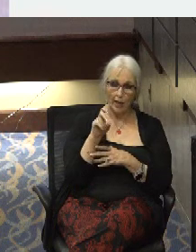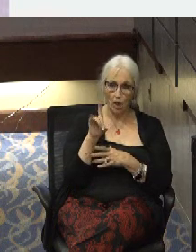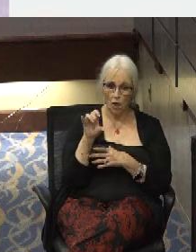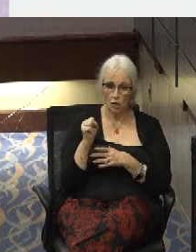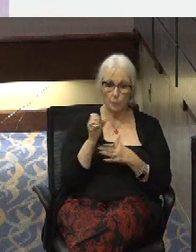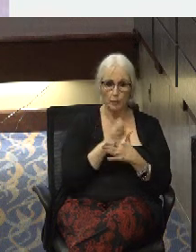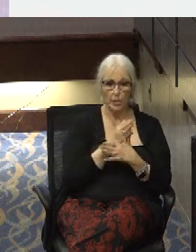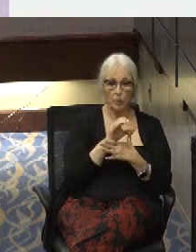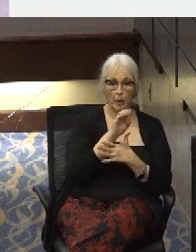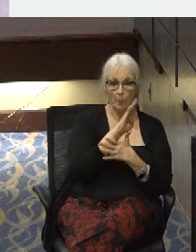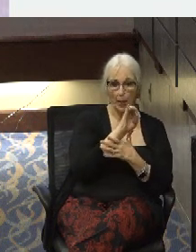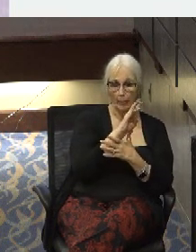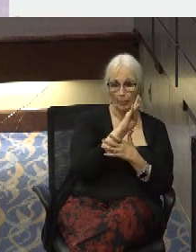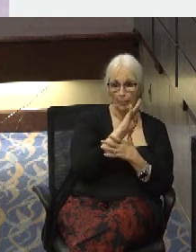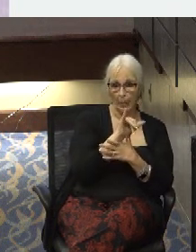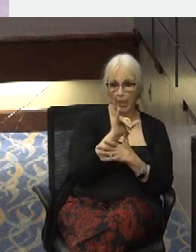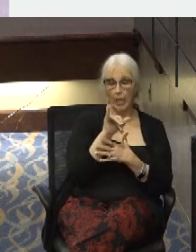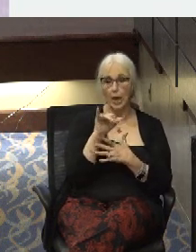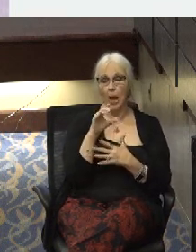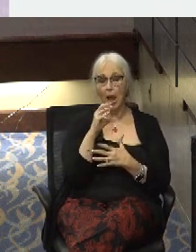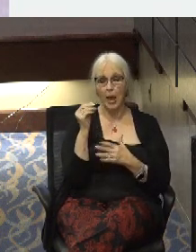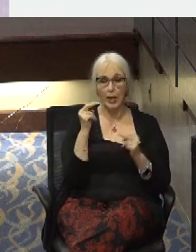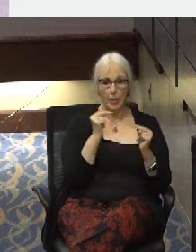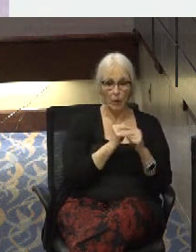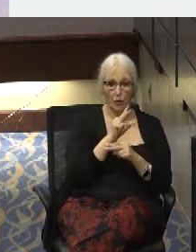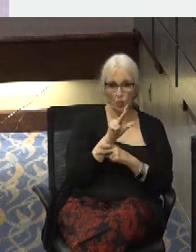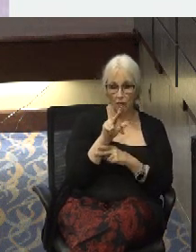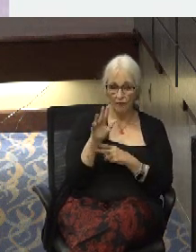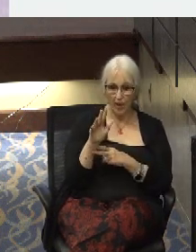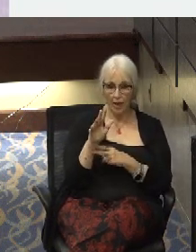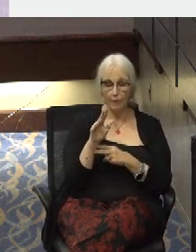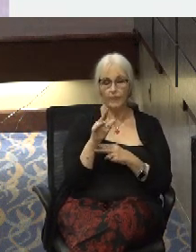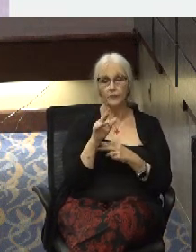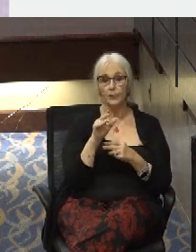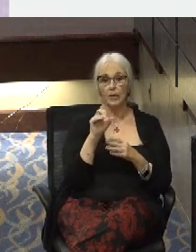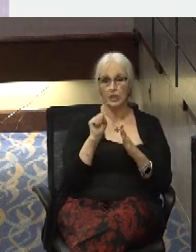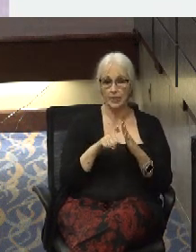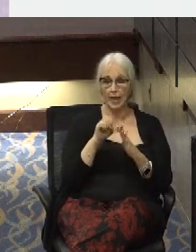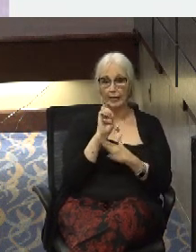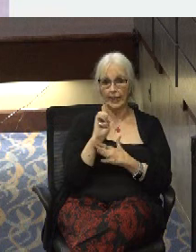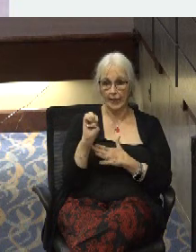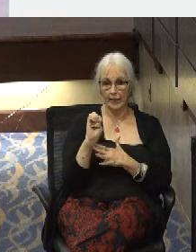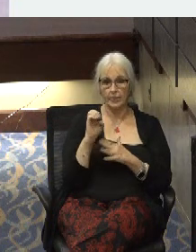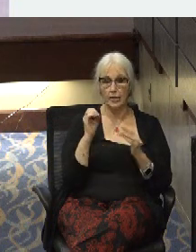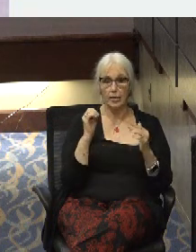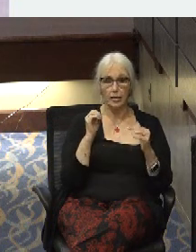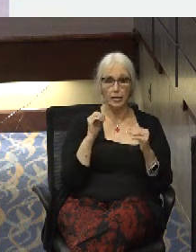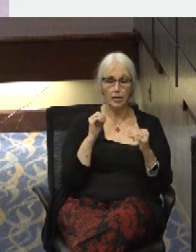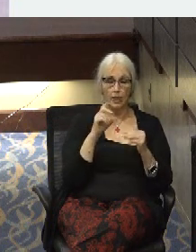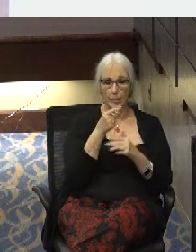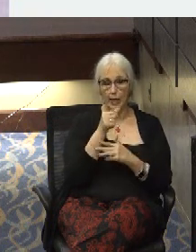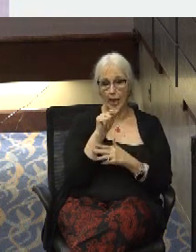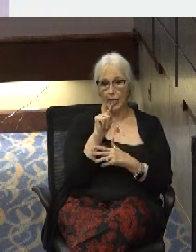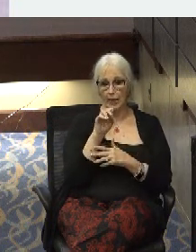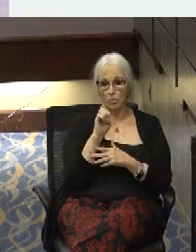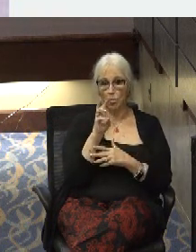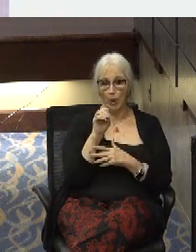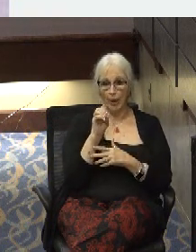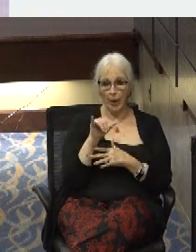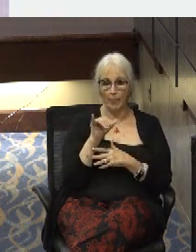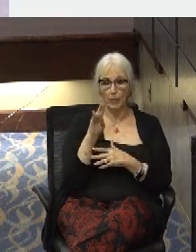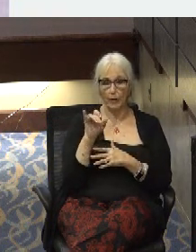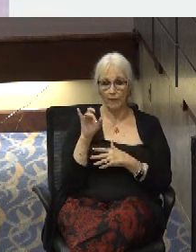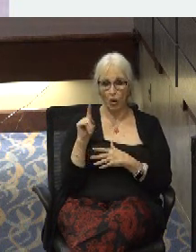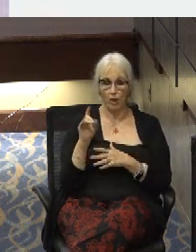Bagby Avenue, here's Bagby and Interstate 35, southeast of the intersection of Gateway Boulevard and Bagby Avenue.